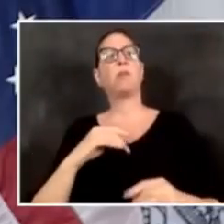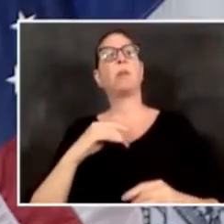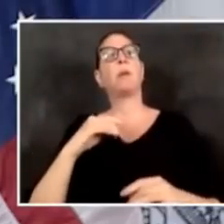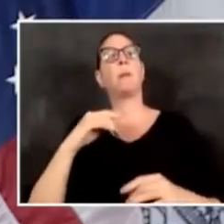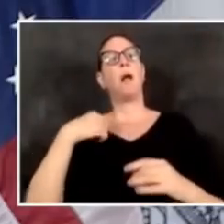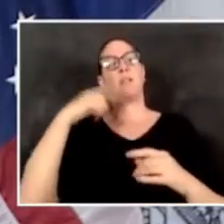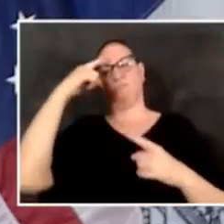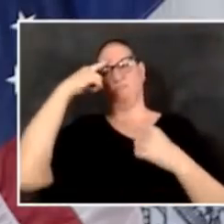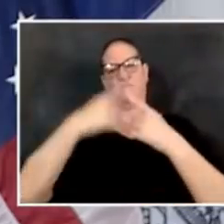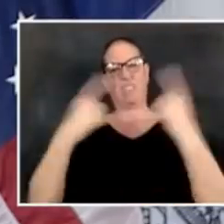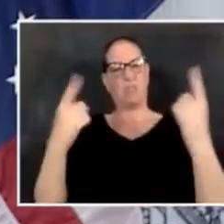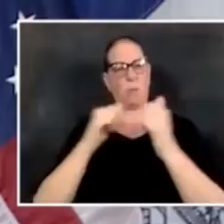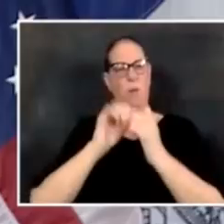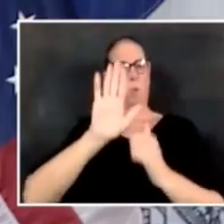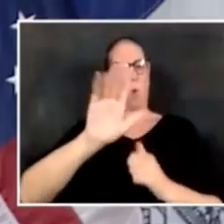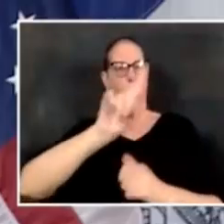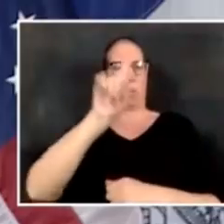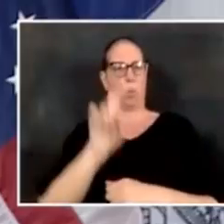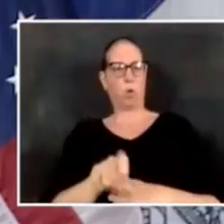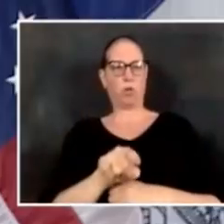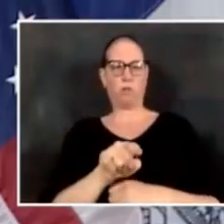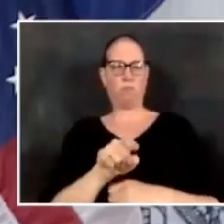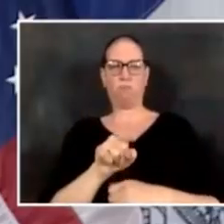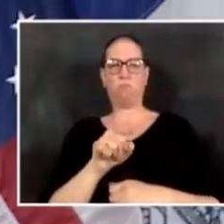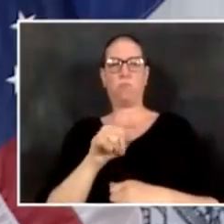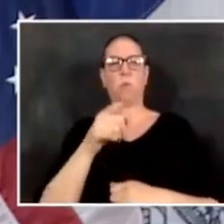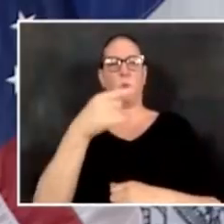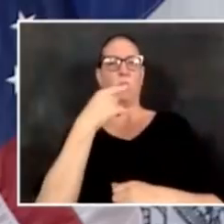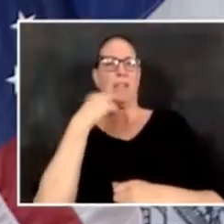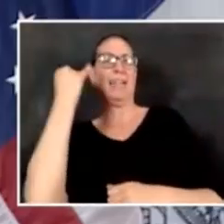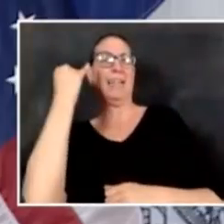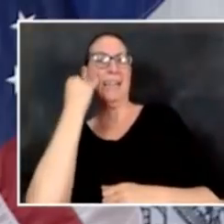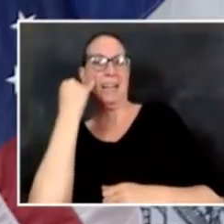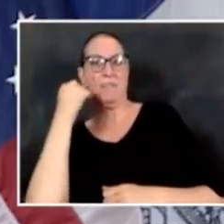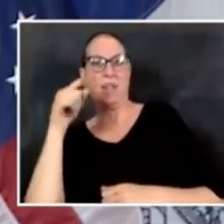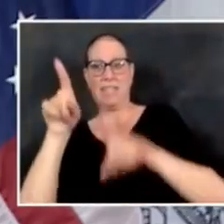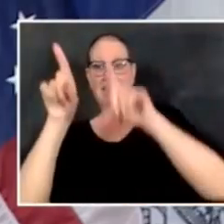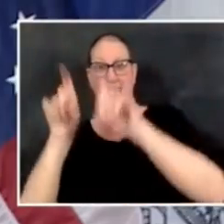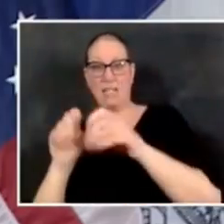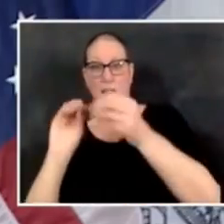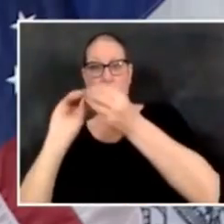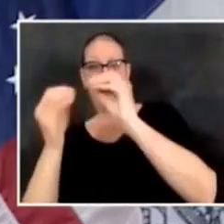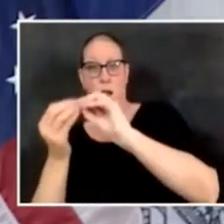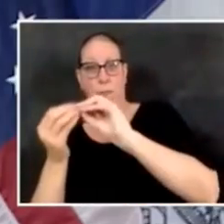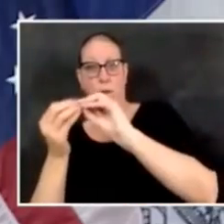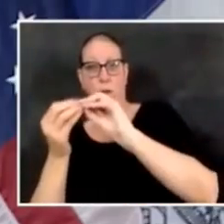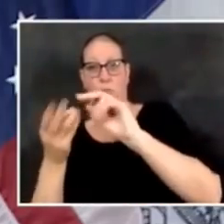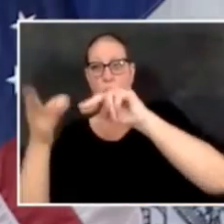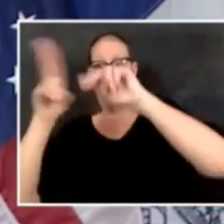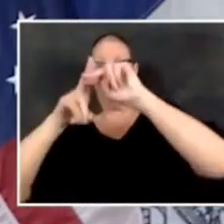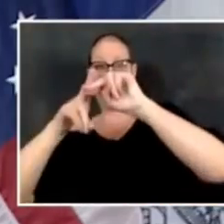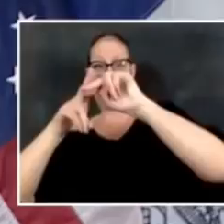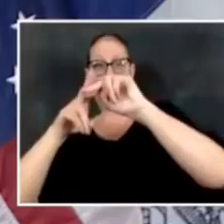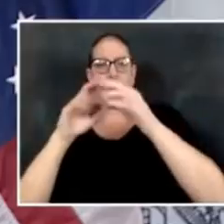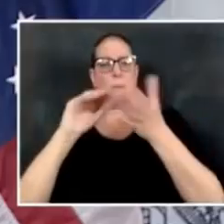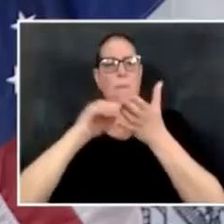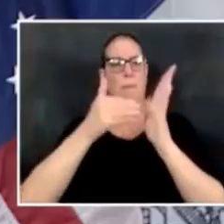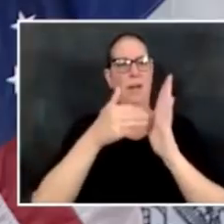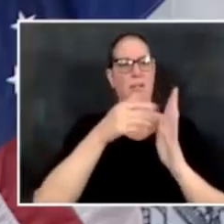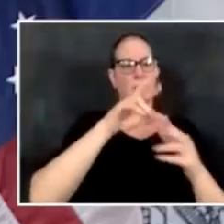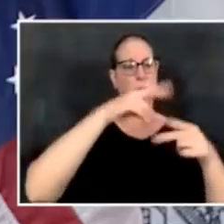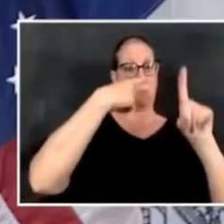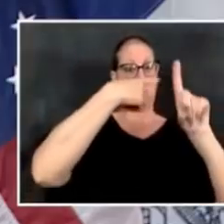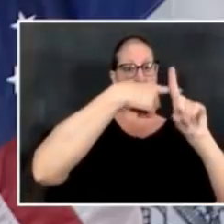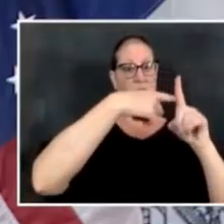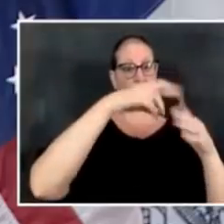the disease. And look, we're fighting it back now. That is true. If you say, well, hey, isn't shelter in